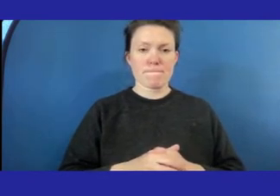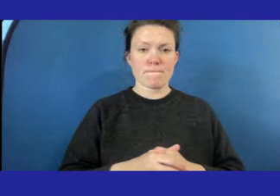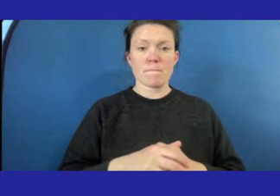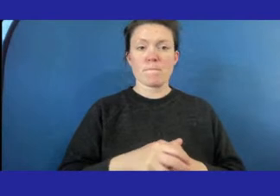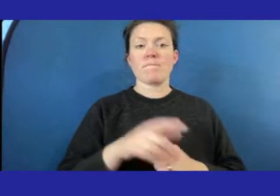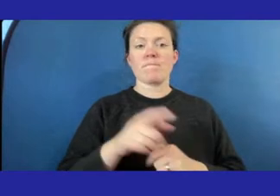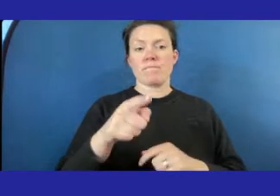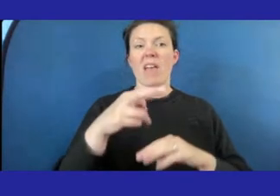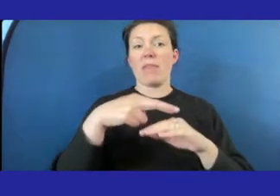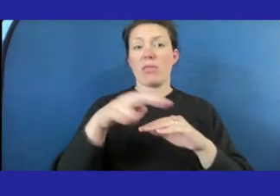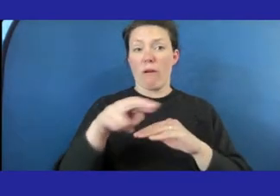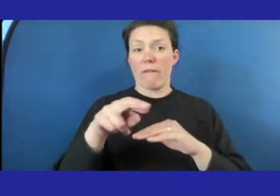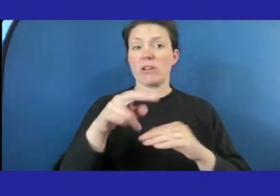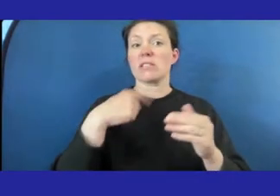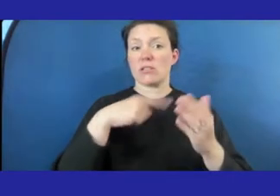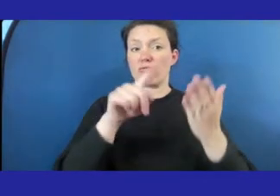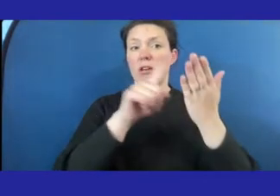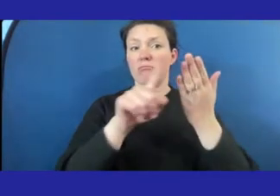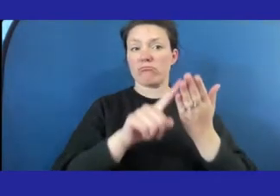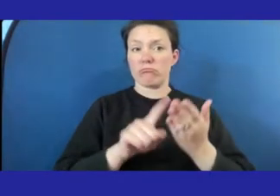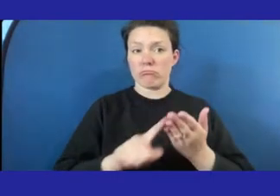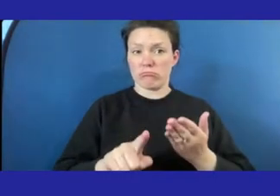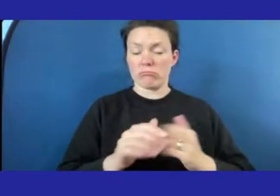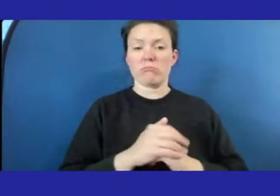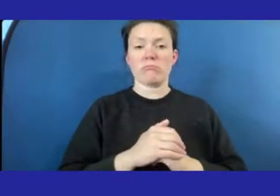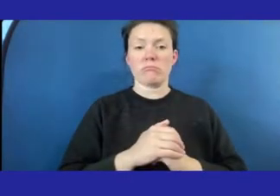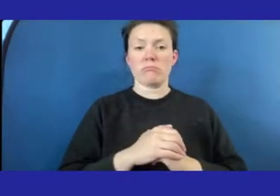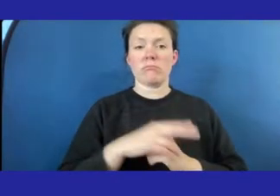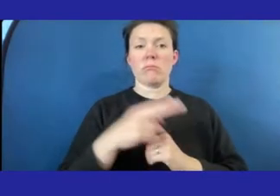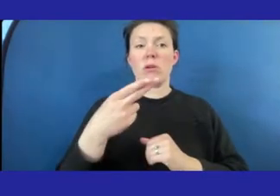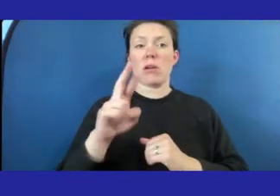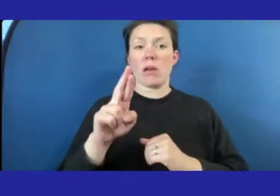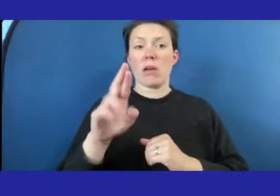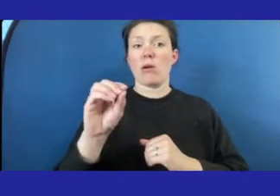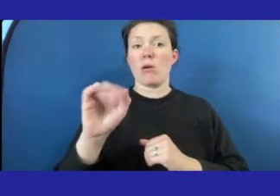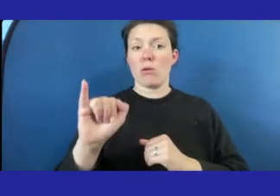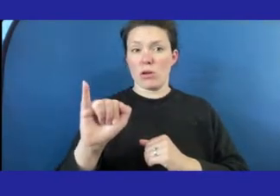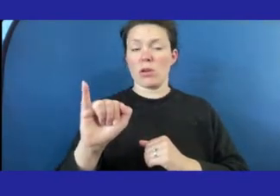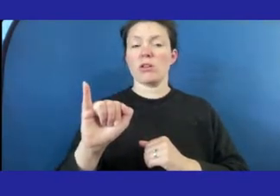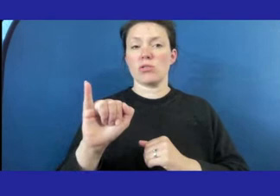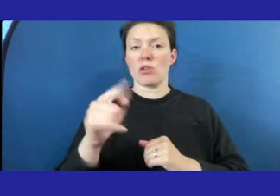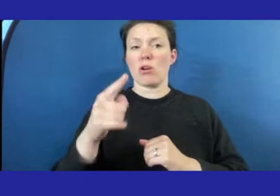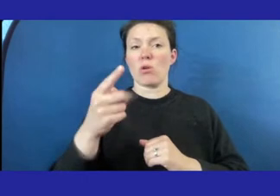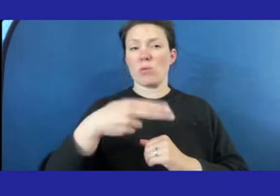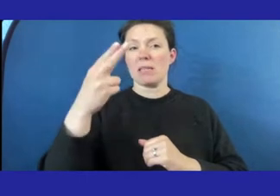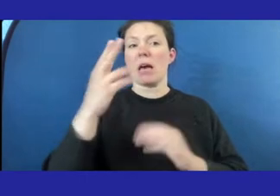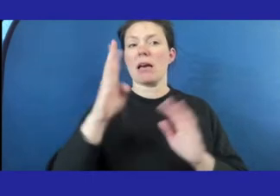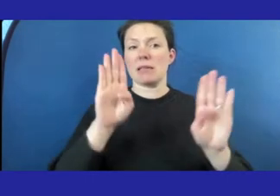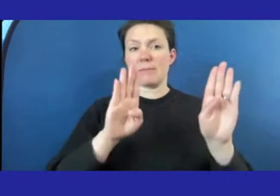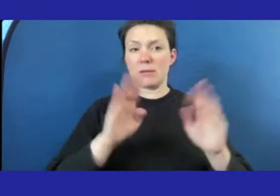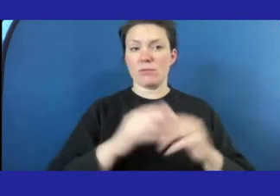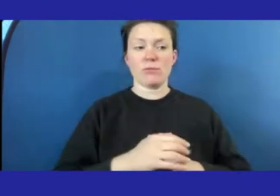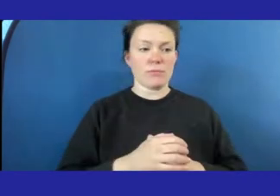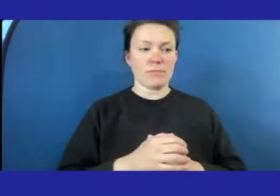as well as the references were checked, and HROI was the highest graded proposal.